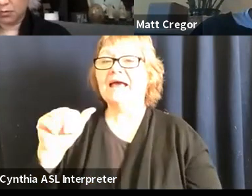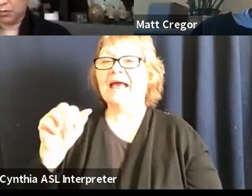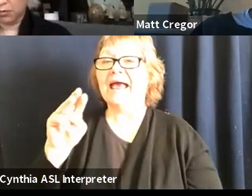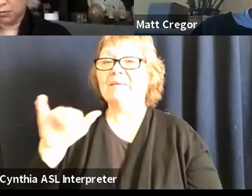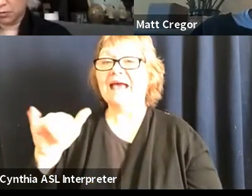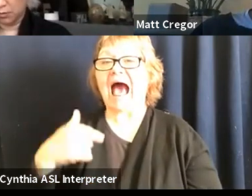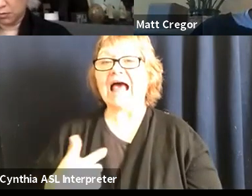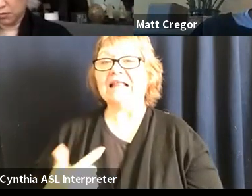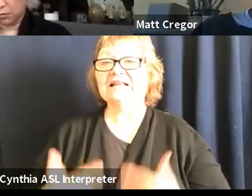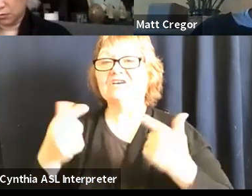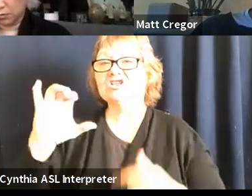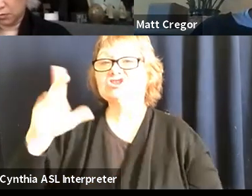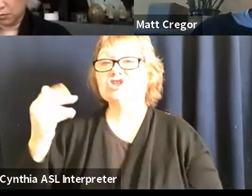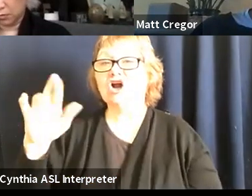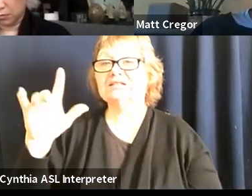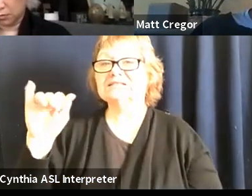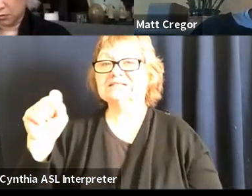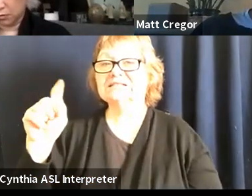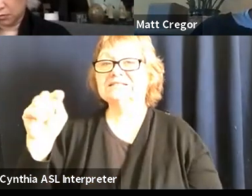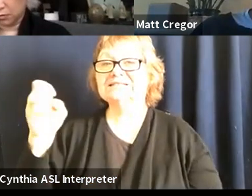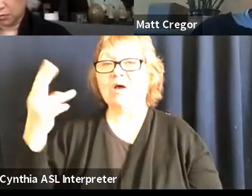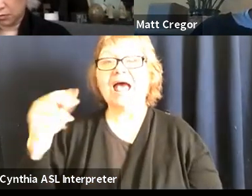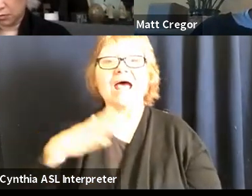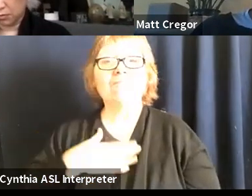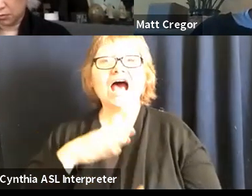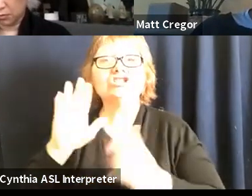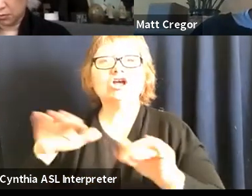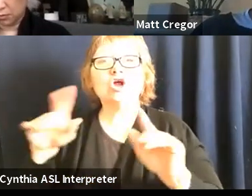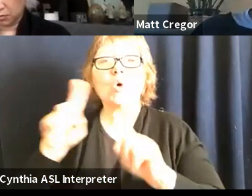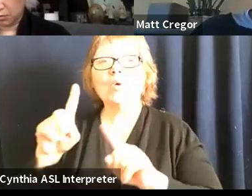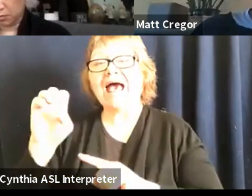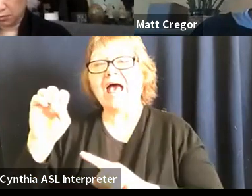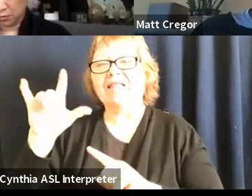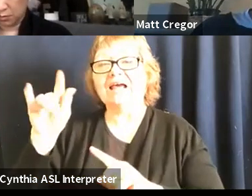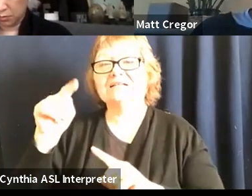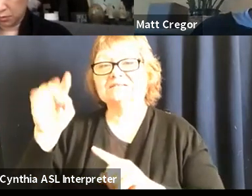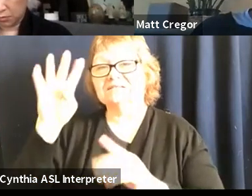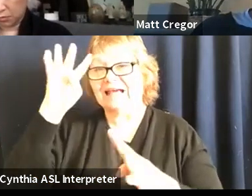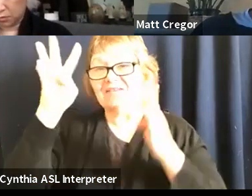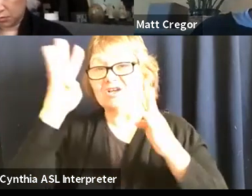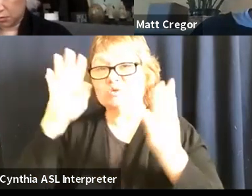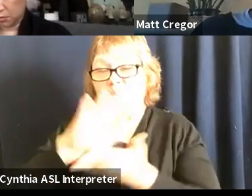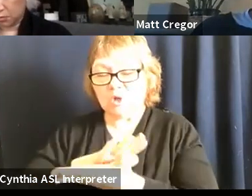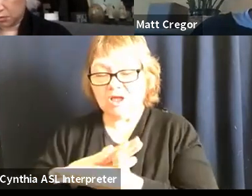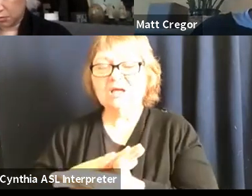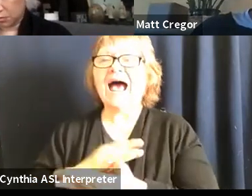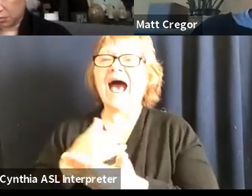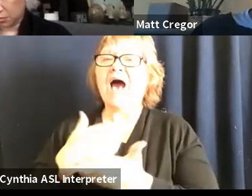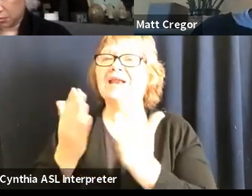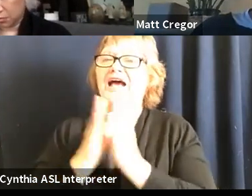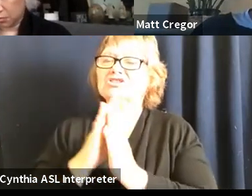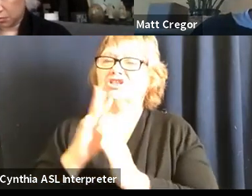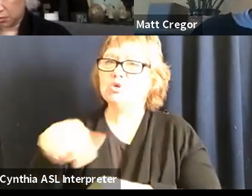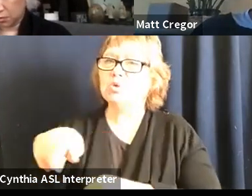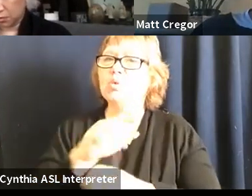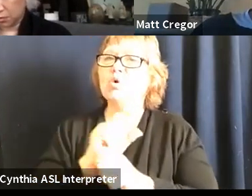in Charlestown. And my children attend the Elliott Innovation School. I would ask that you work to ensure that there is a